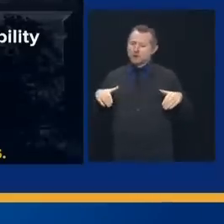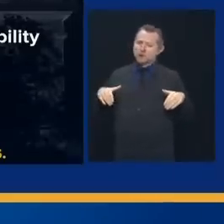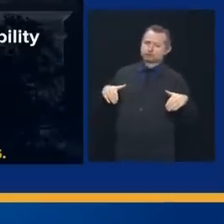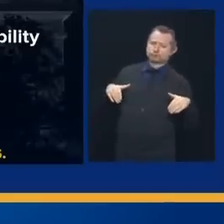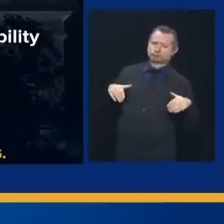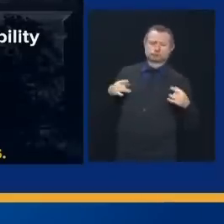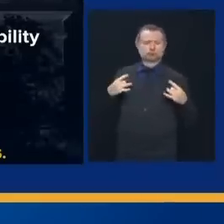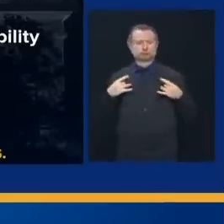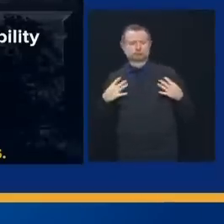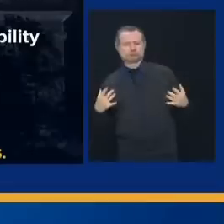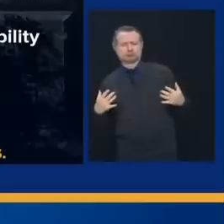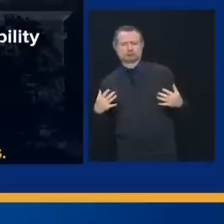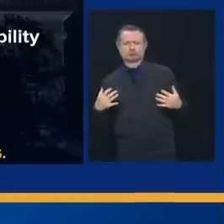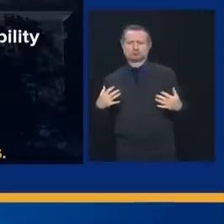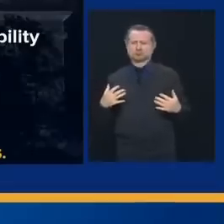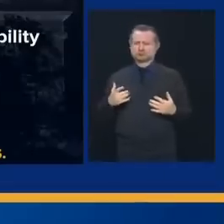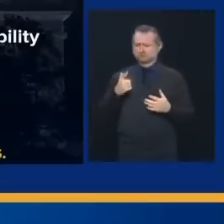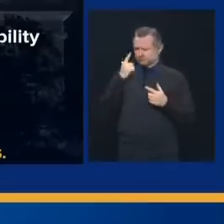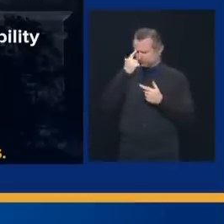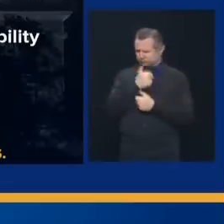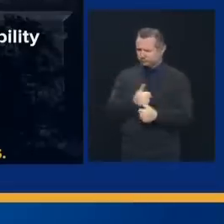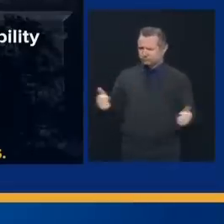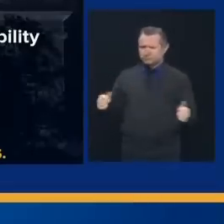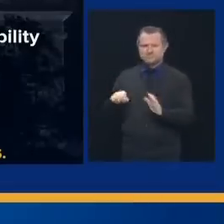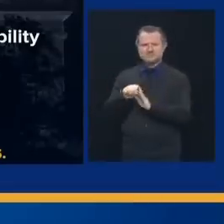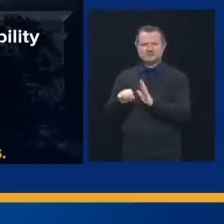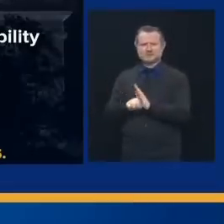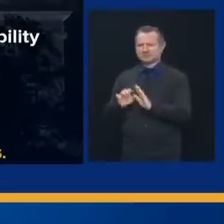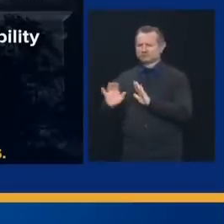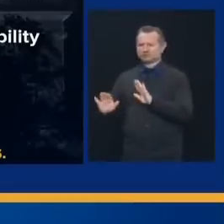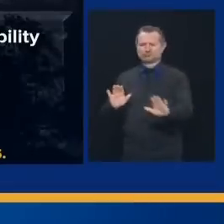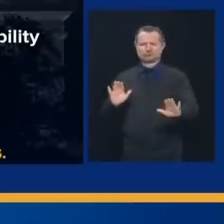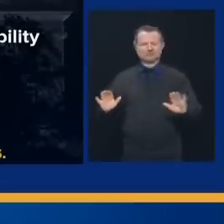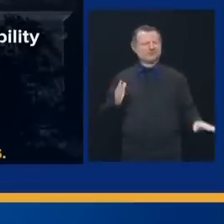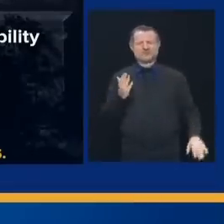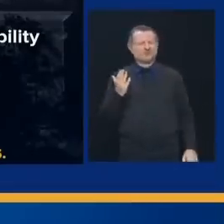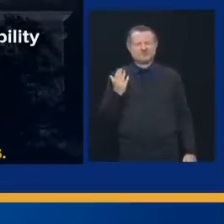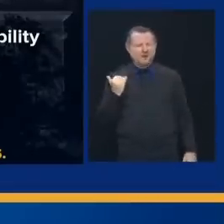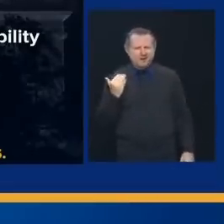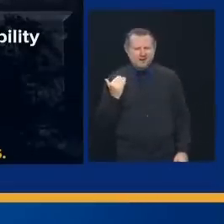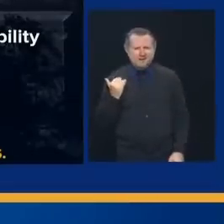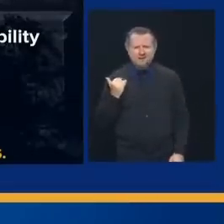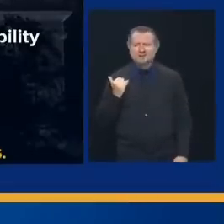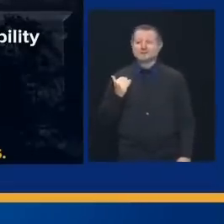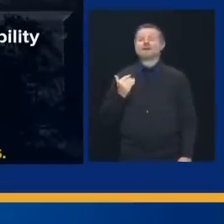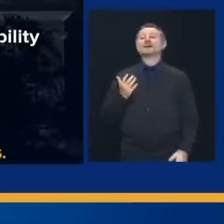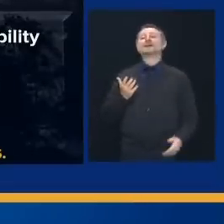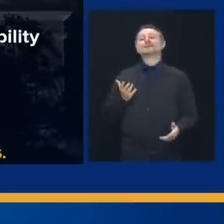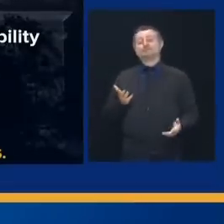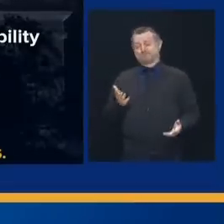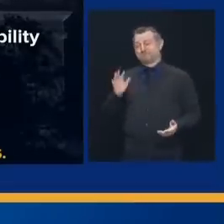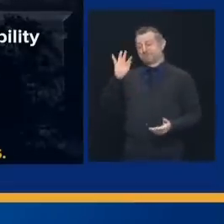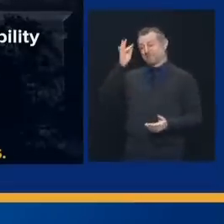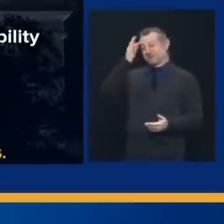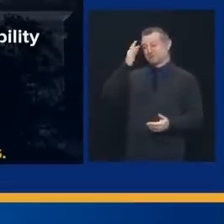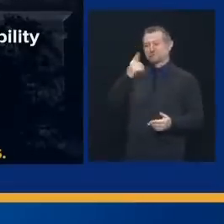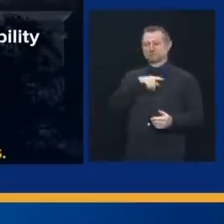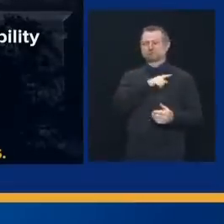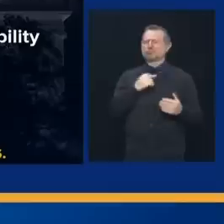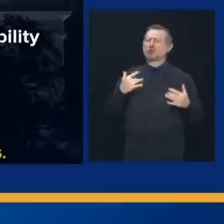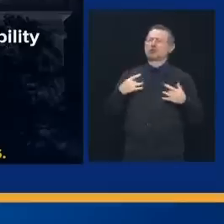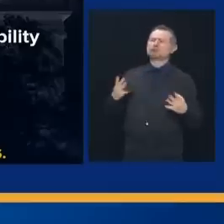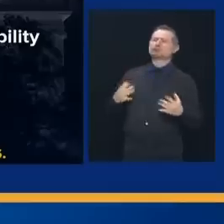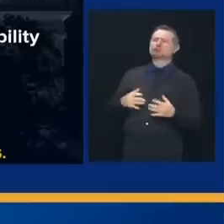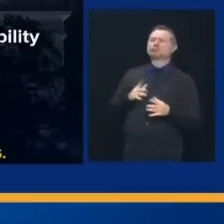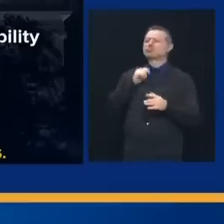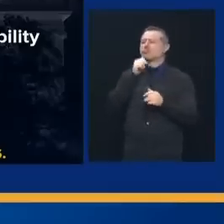to the states? Why was the federal approach devoid of following the